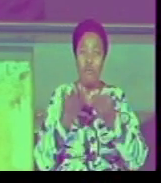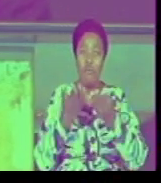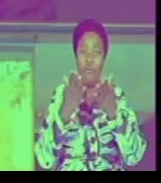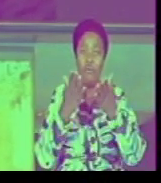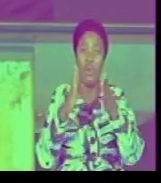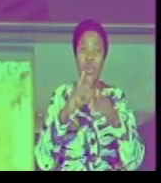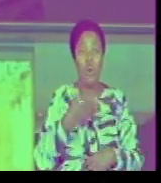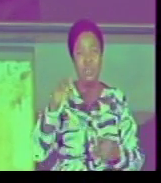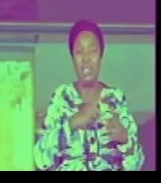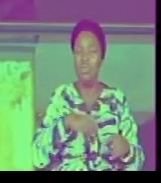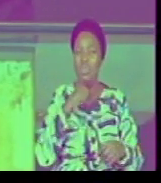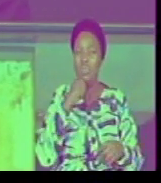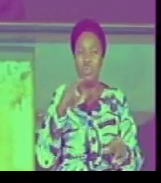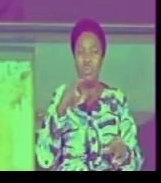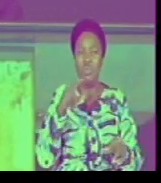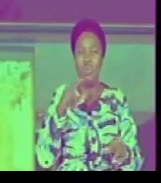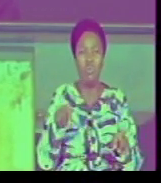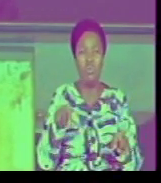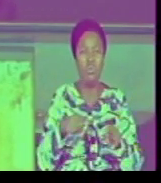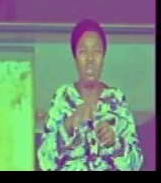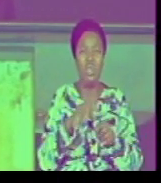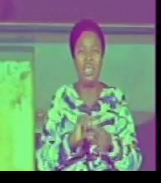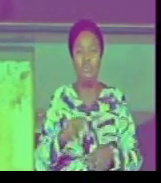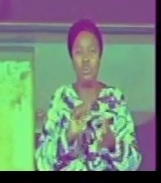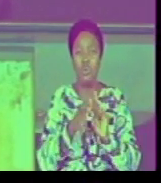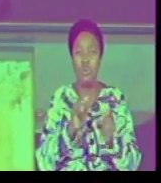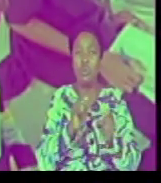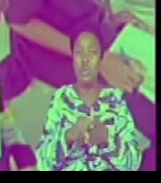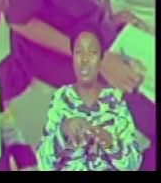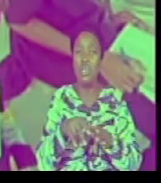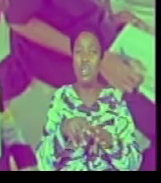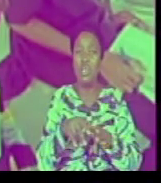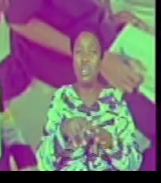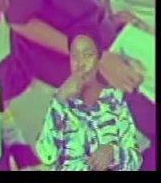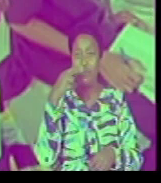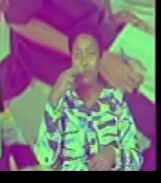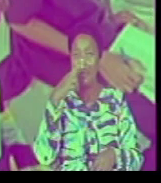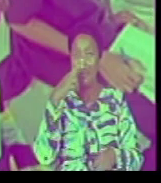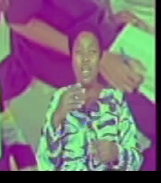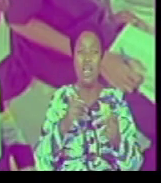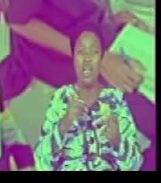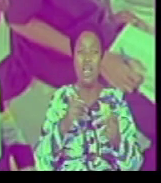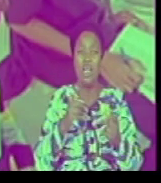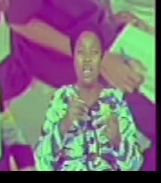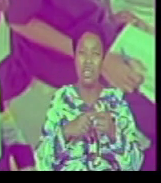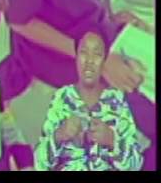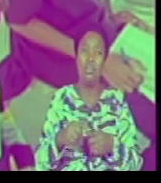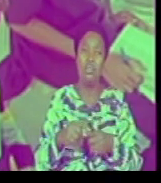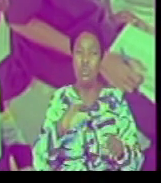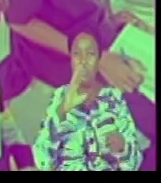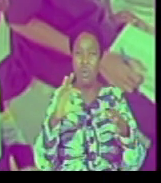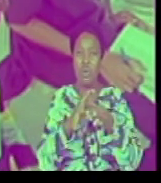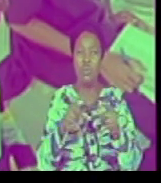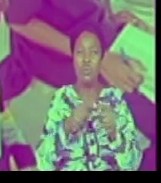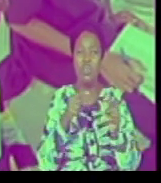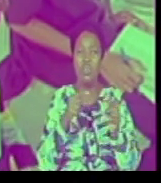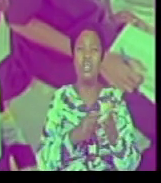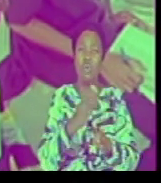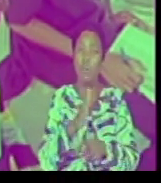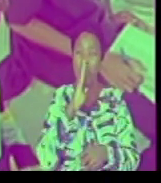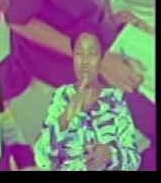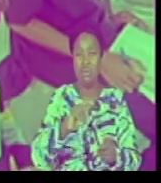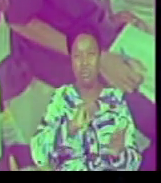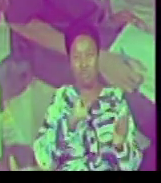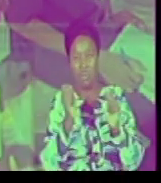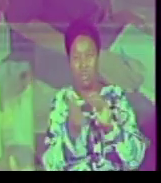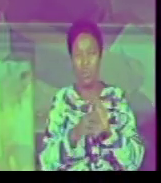be not conformed to this world, but be ye transformed by the renewing of your mind. Our